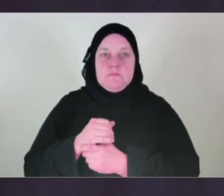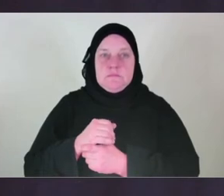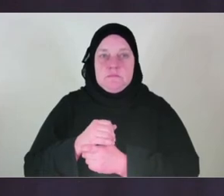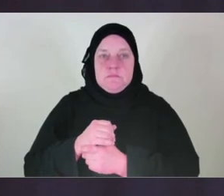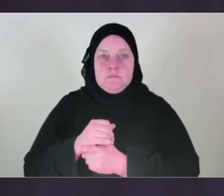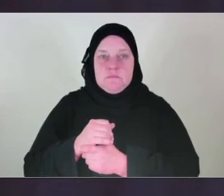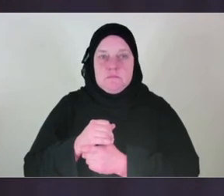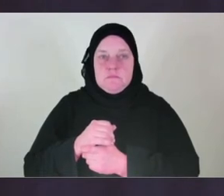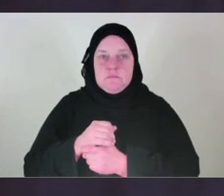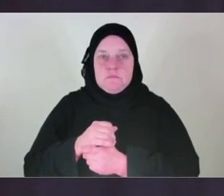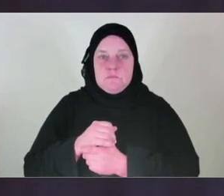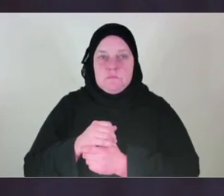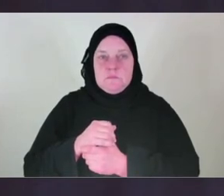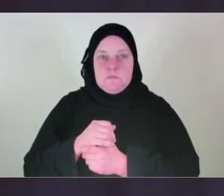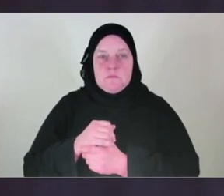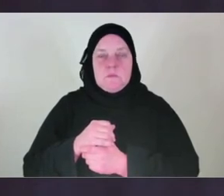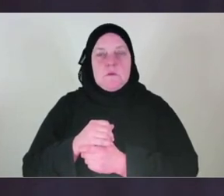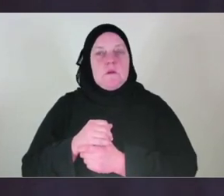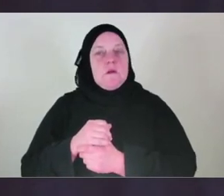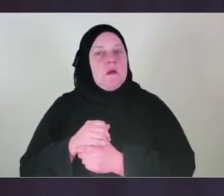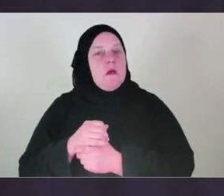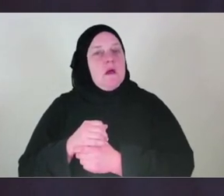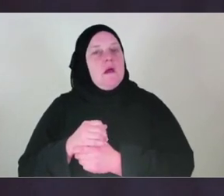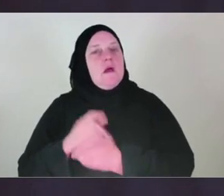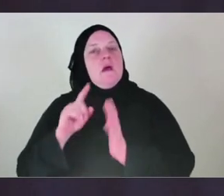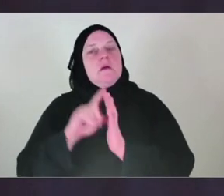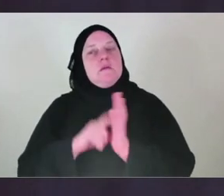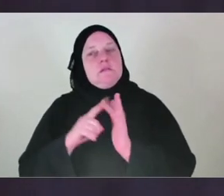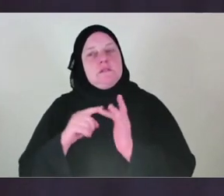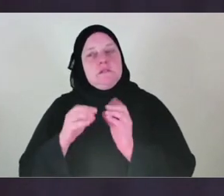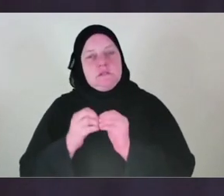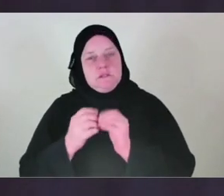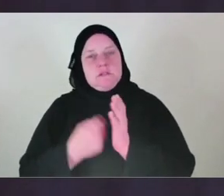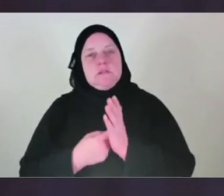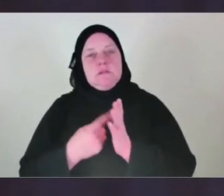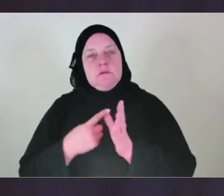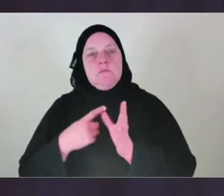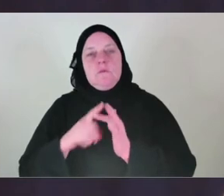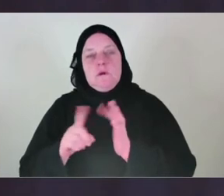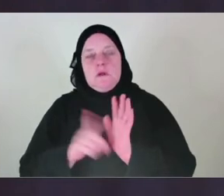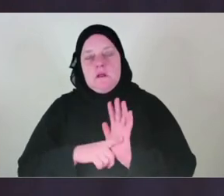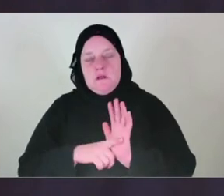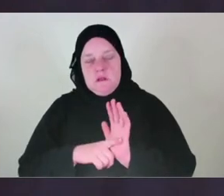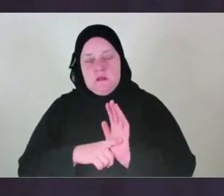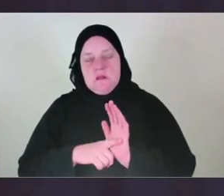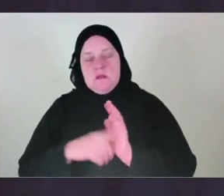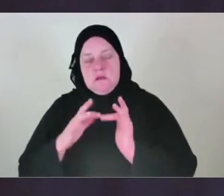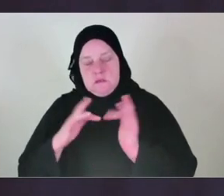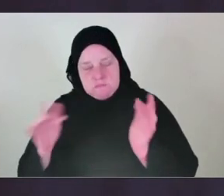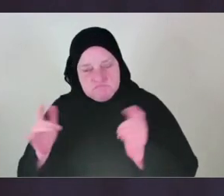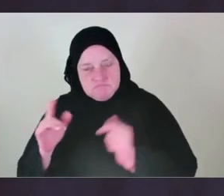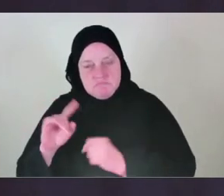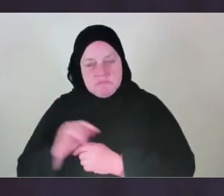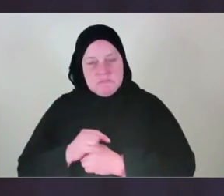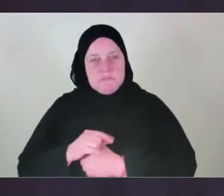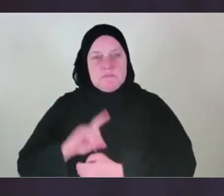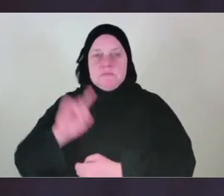He said that Jibra'il, what do you say about this hadith, O son of Rasulullah, that Jibra'il came down upon the